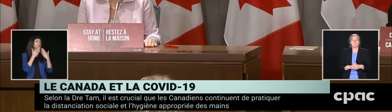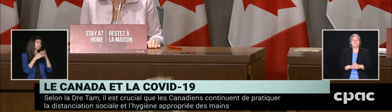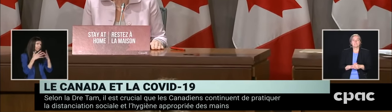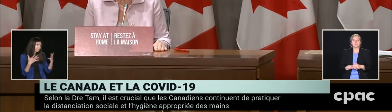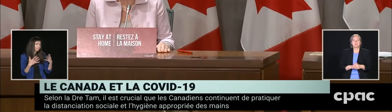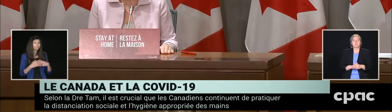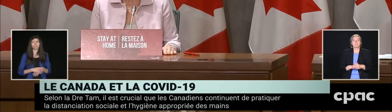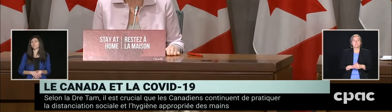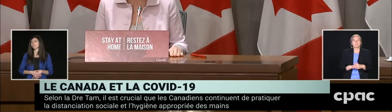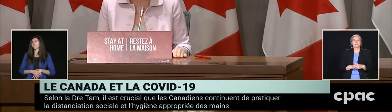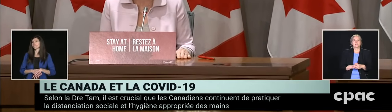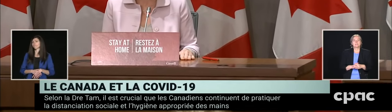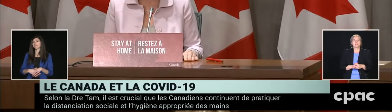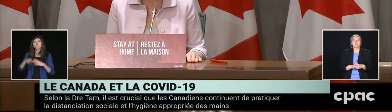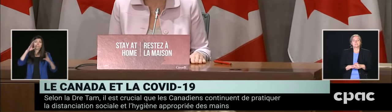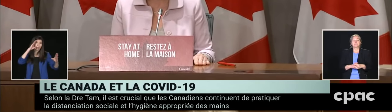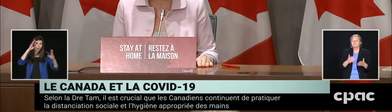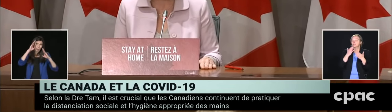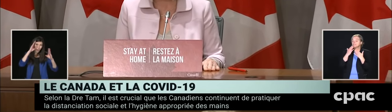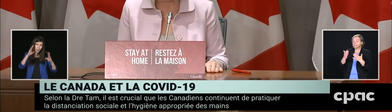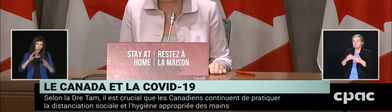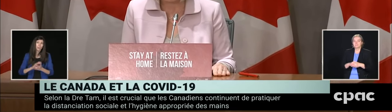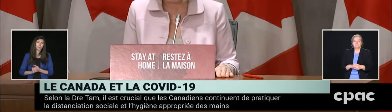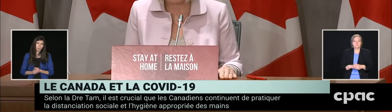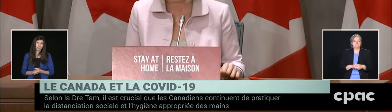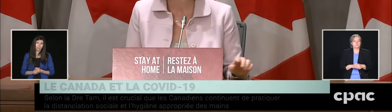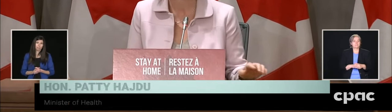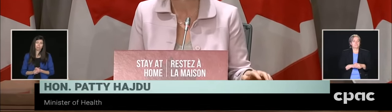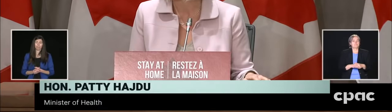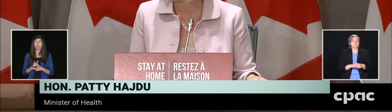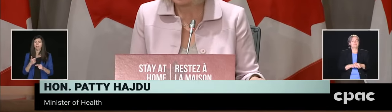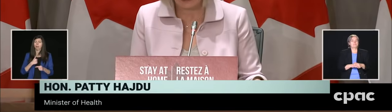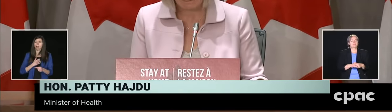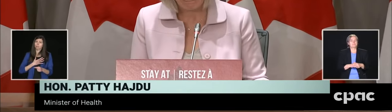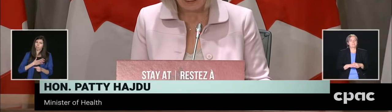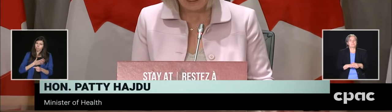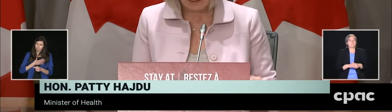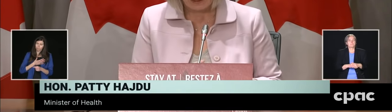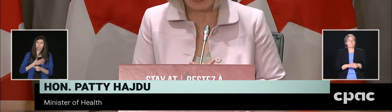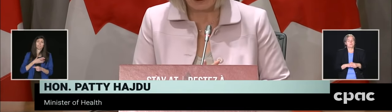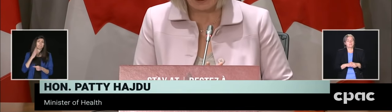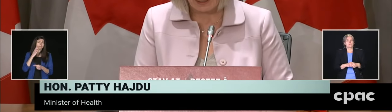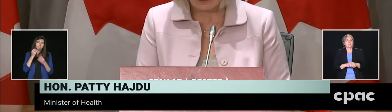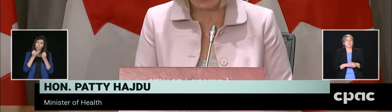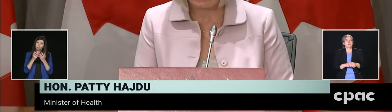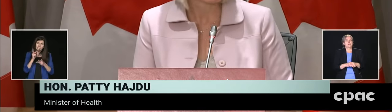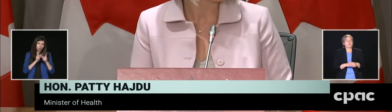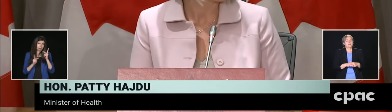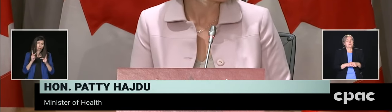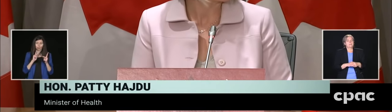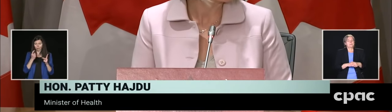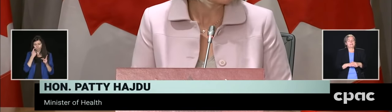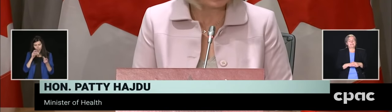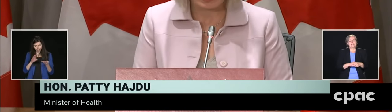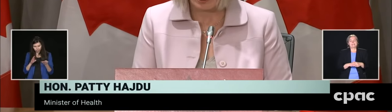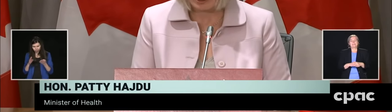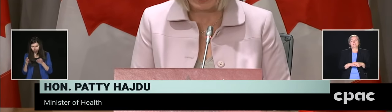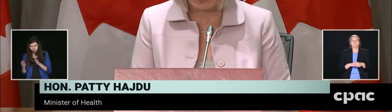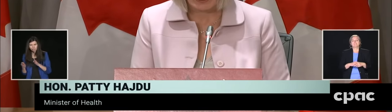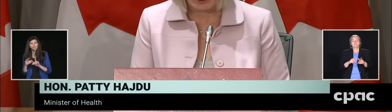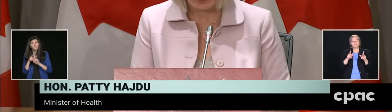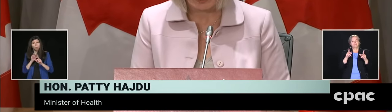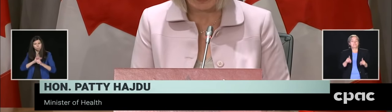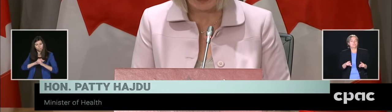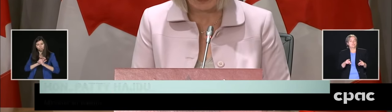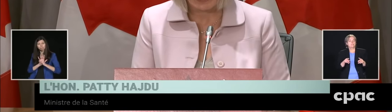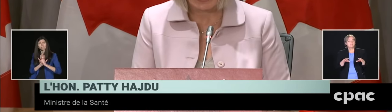the families of those who have lost their lives to COVID-19. I want to thank the companies that are working so hard